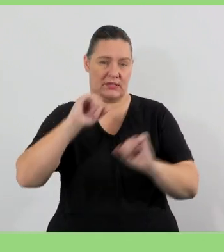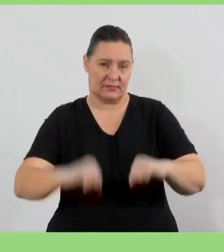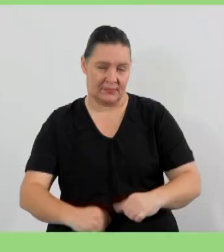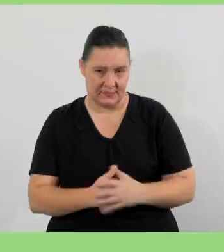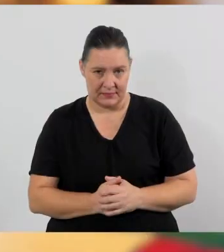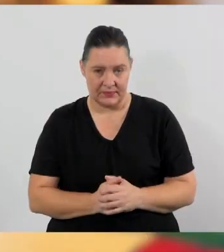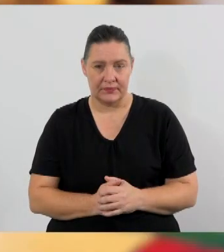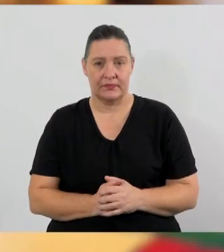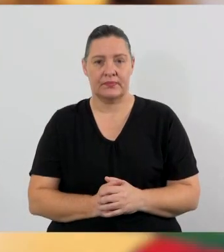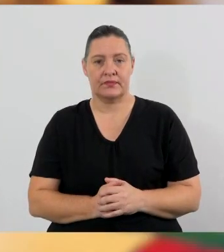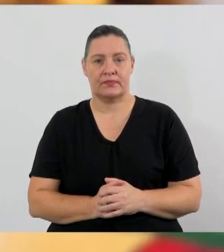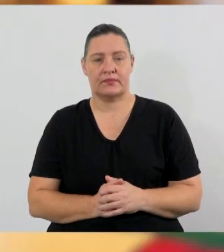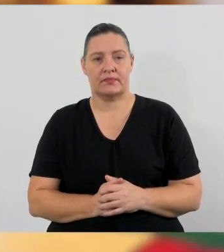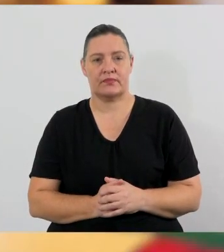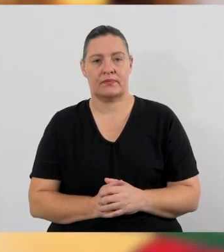ecosystem.